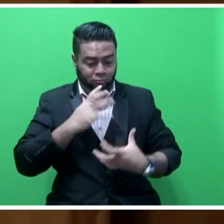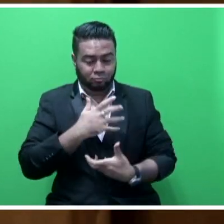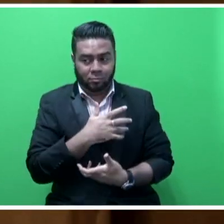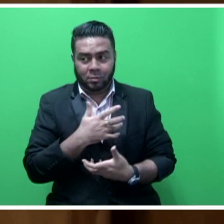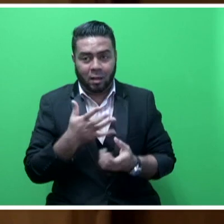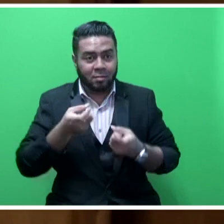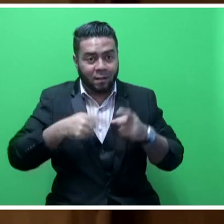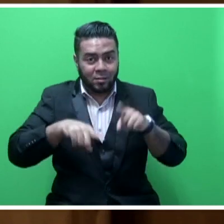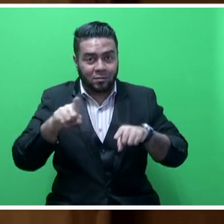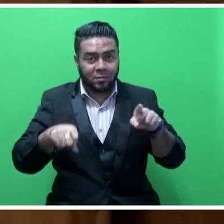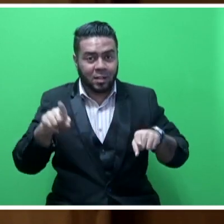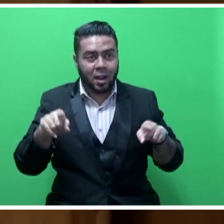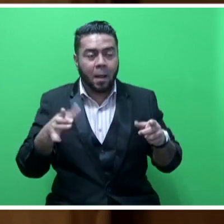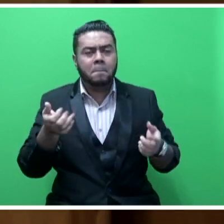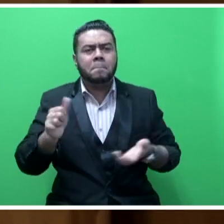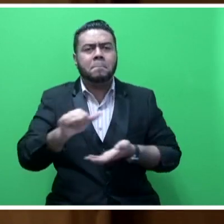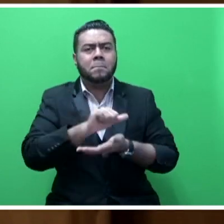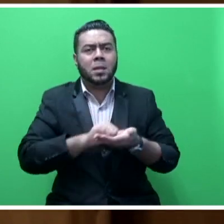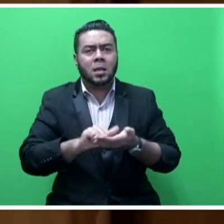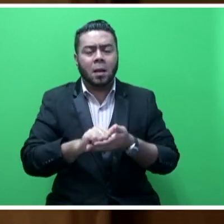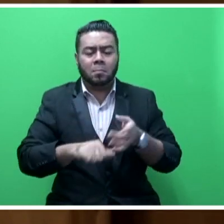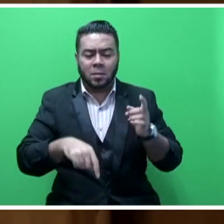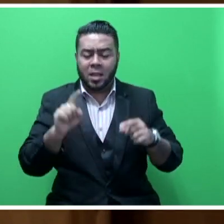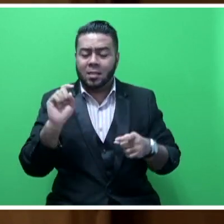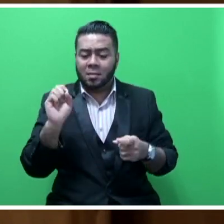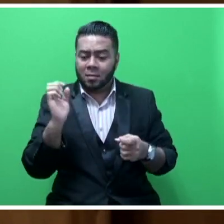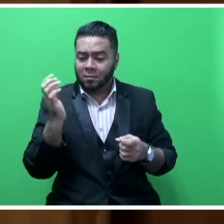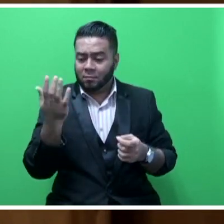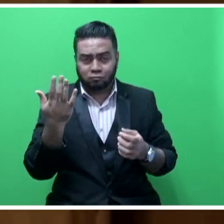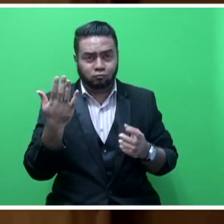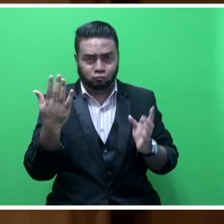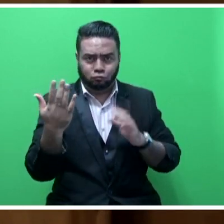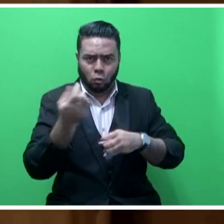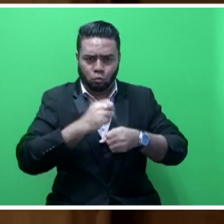and become resolute in the face of this calamity.